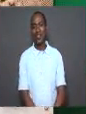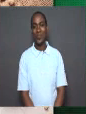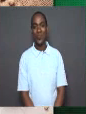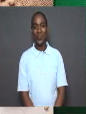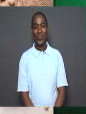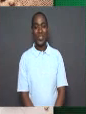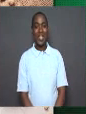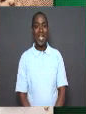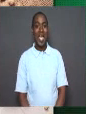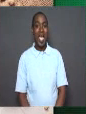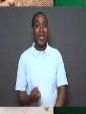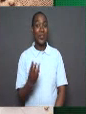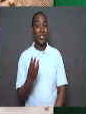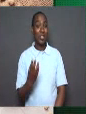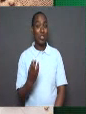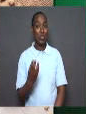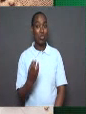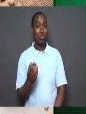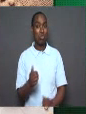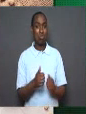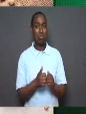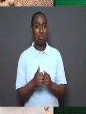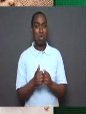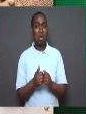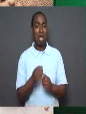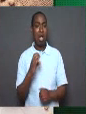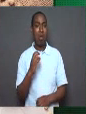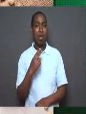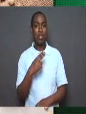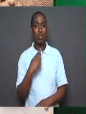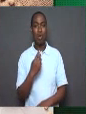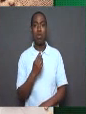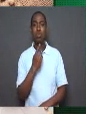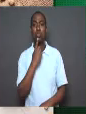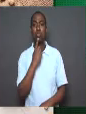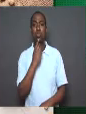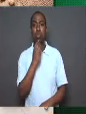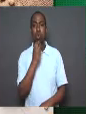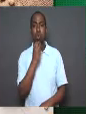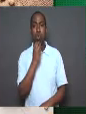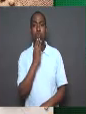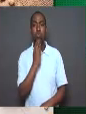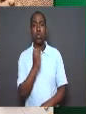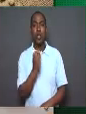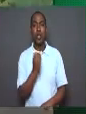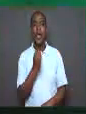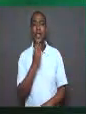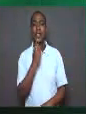The most common carbohydrates are sugars and